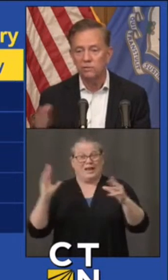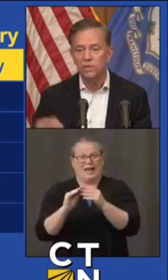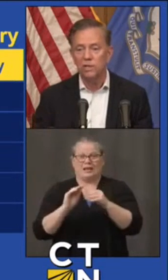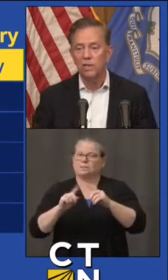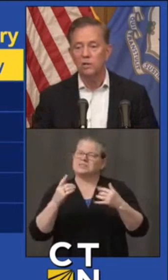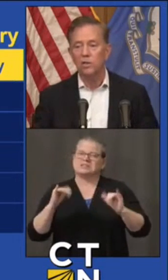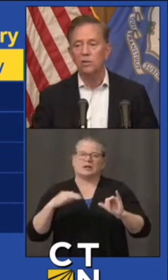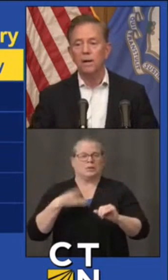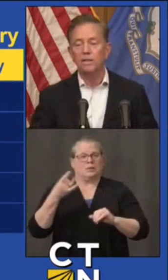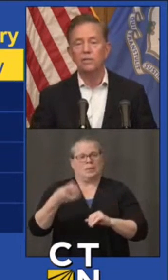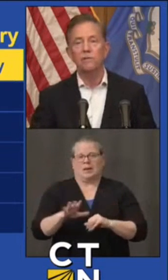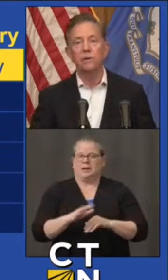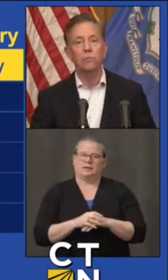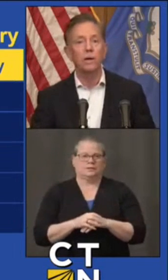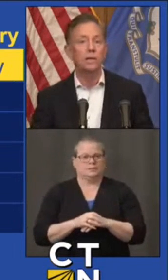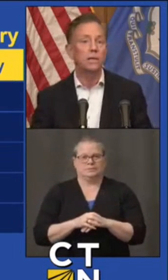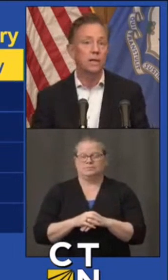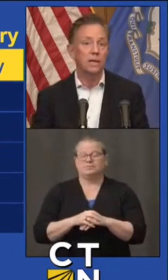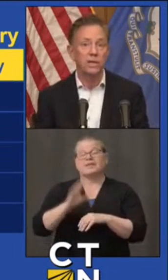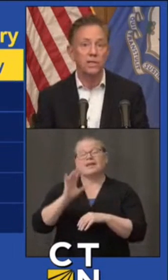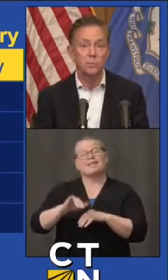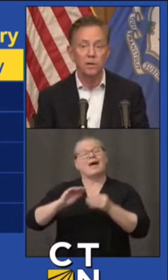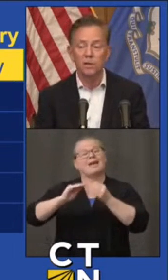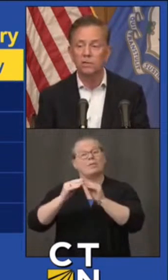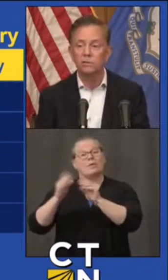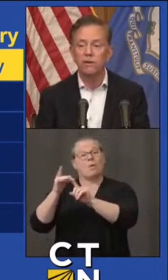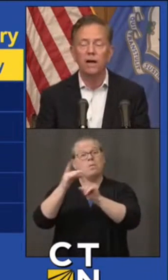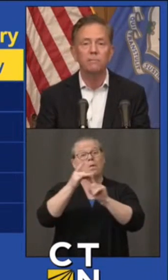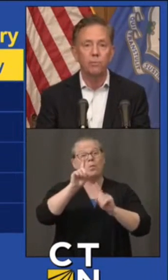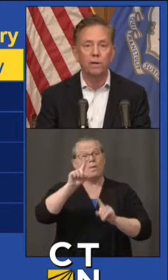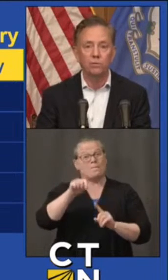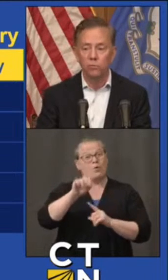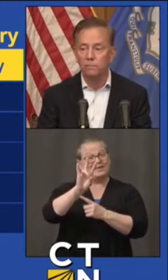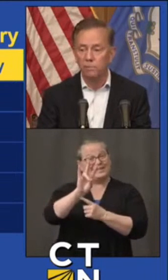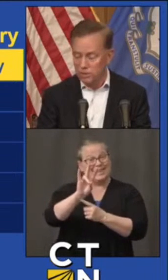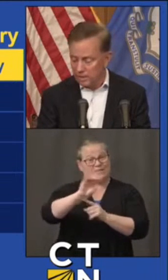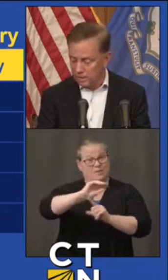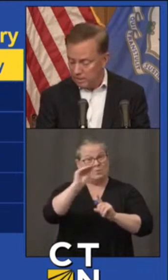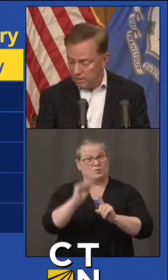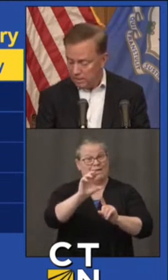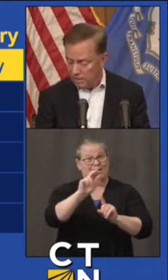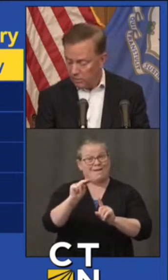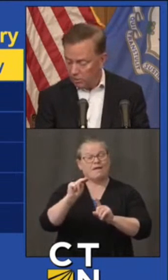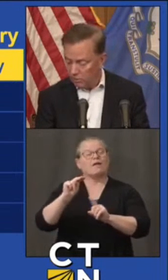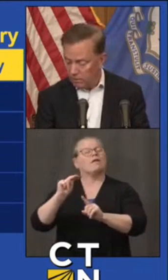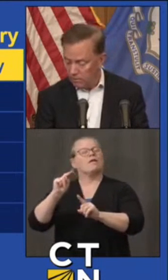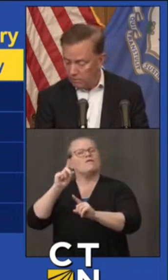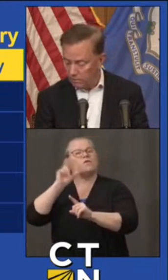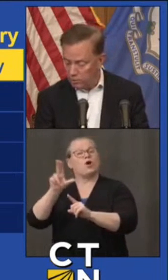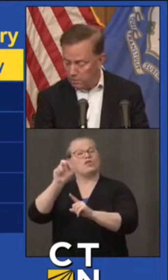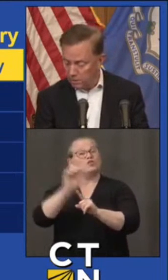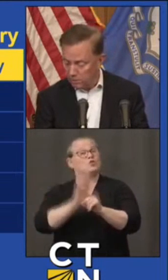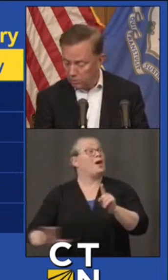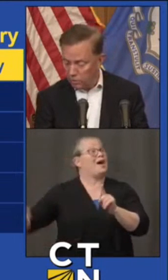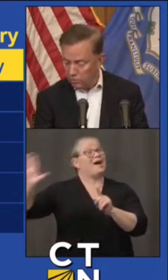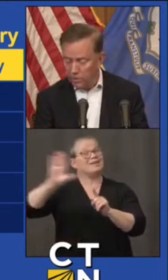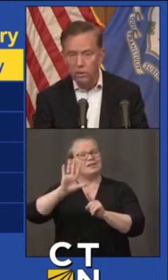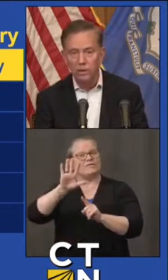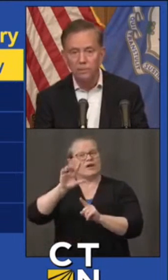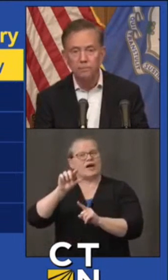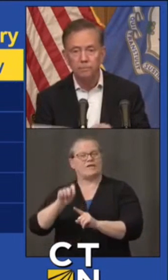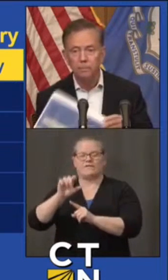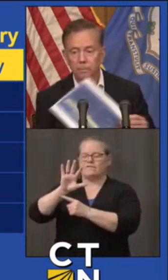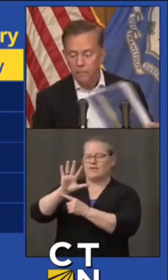you'll see later that the positivity rate in the United States of America is 5.3%. Give you a little bit of a perspective on where we